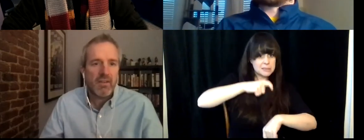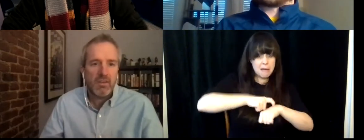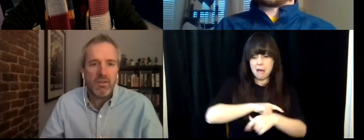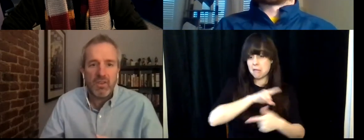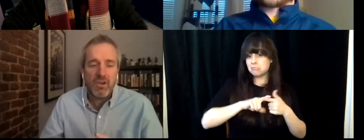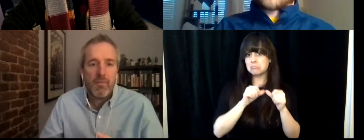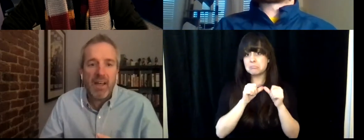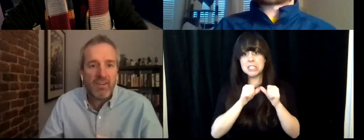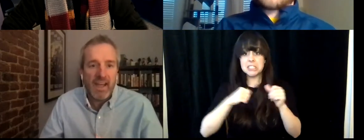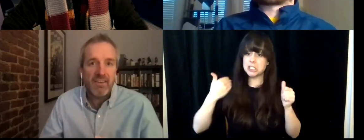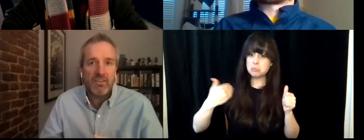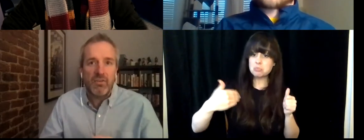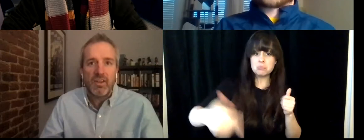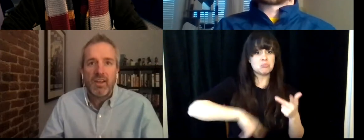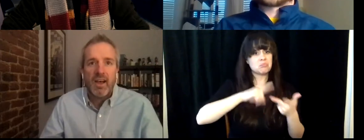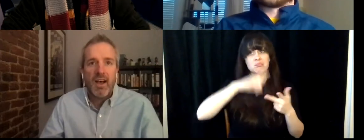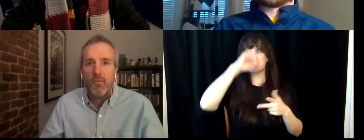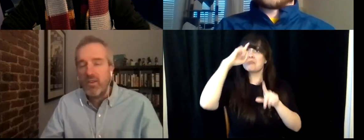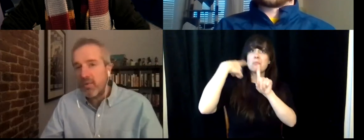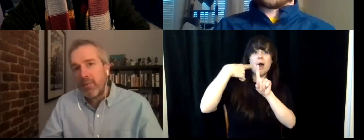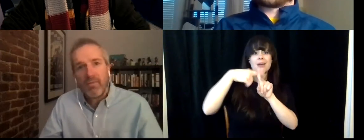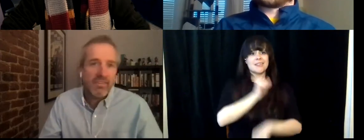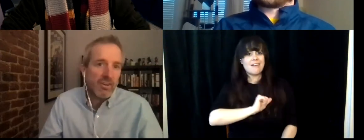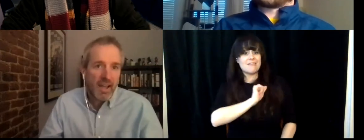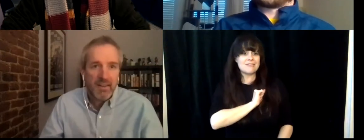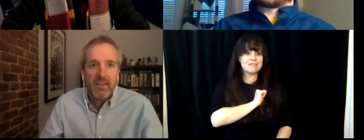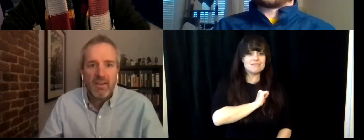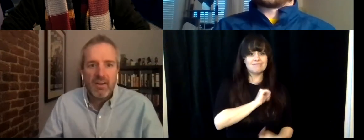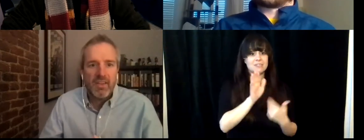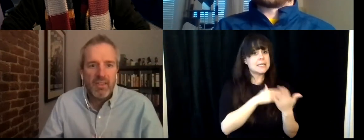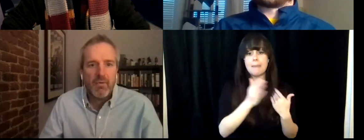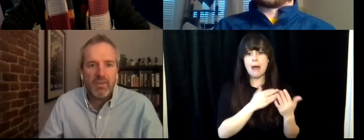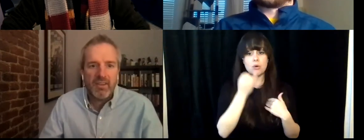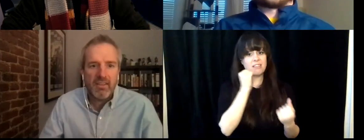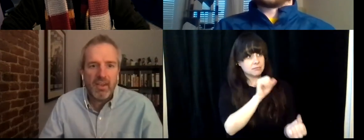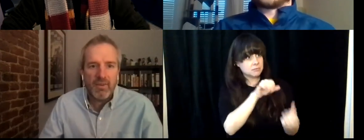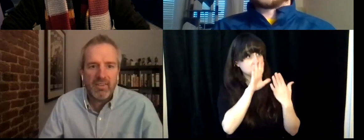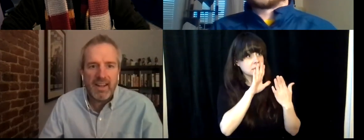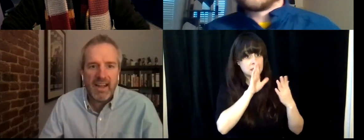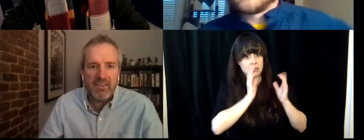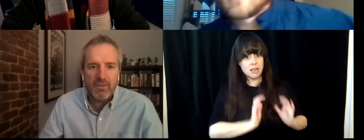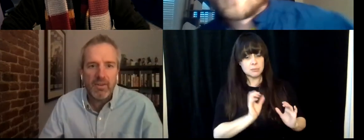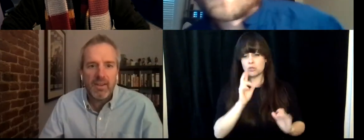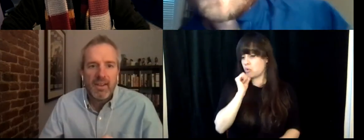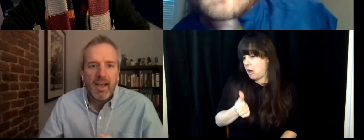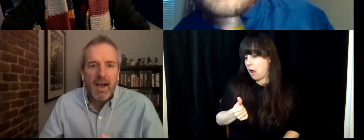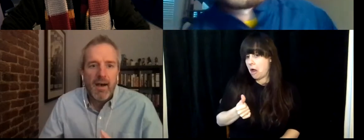consistent, that you have a positive attitude, whether you're public facing or not. They want to see that